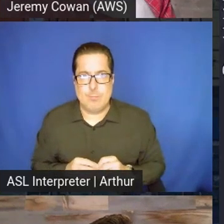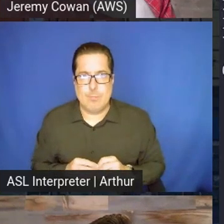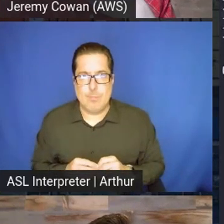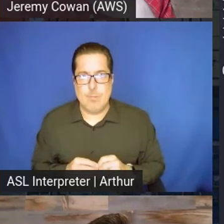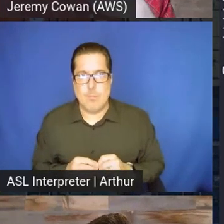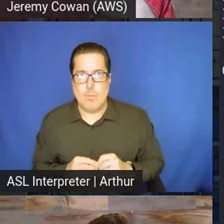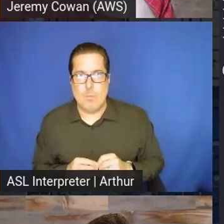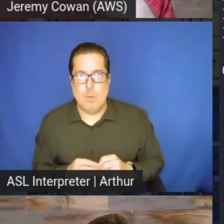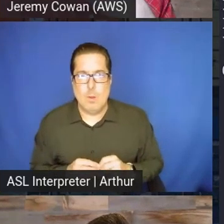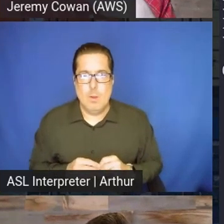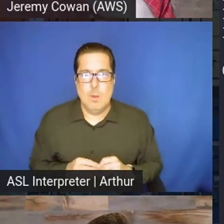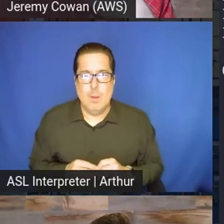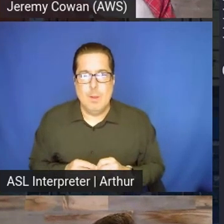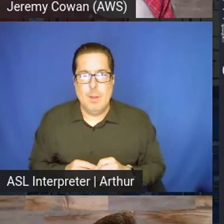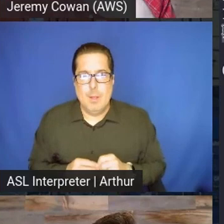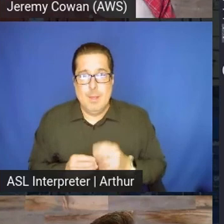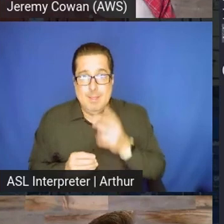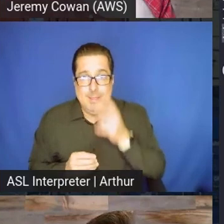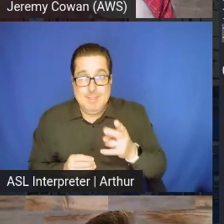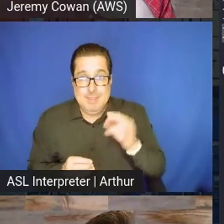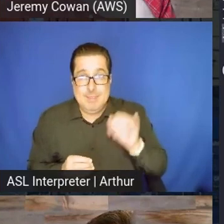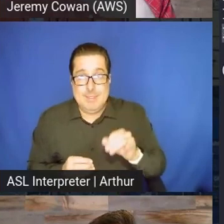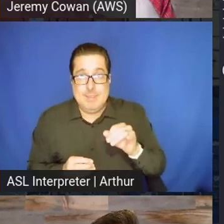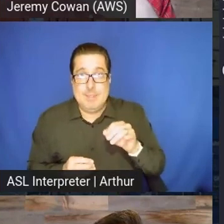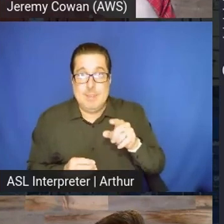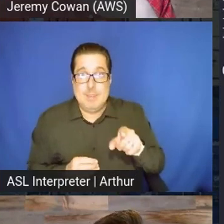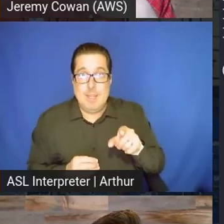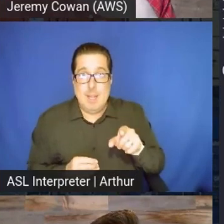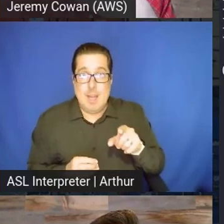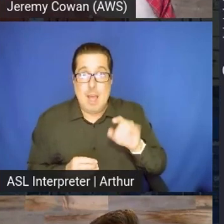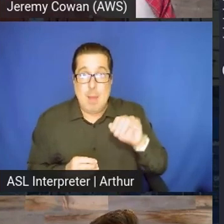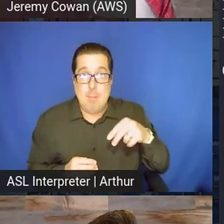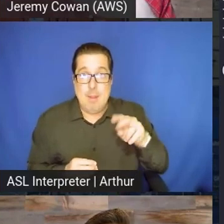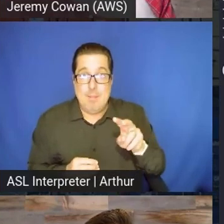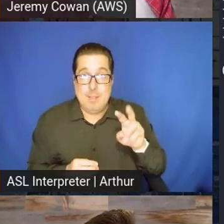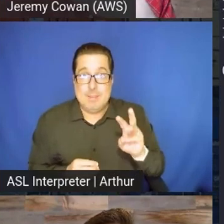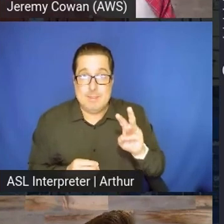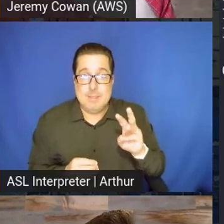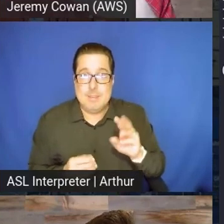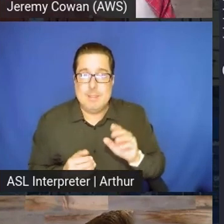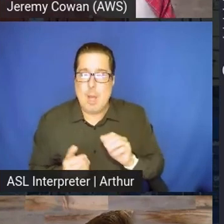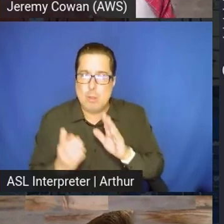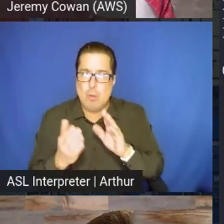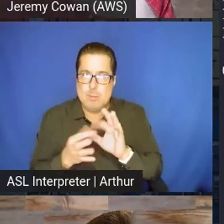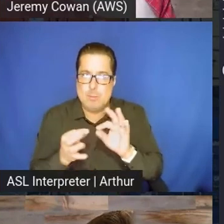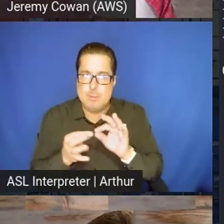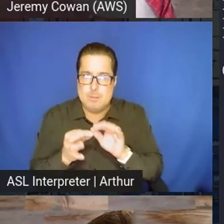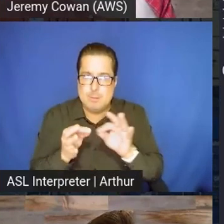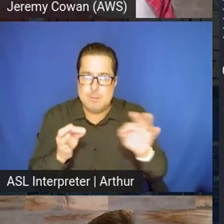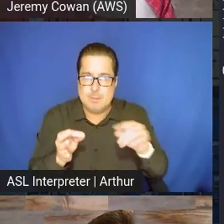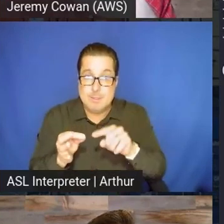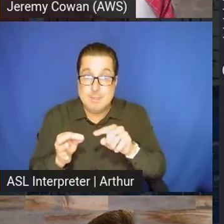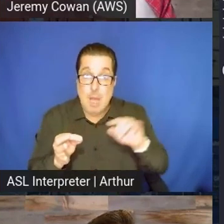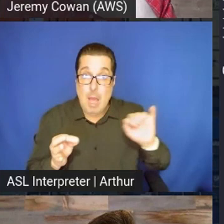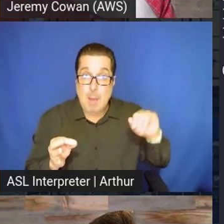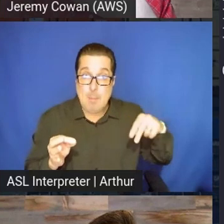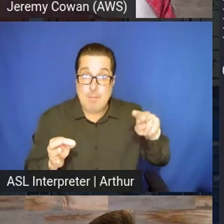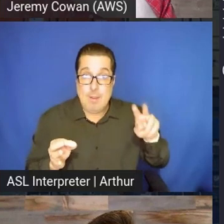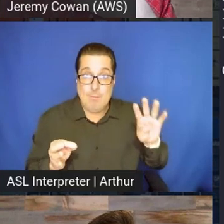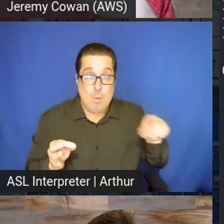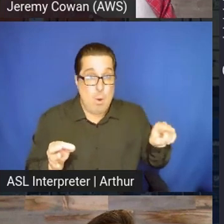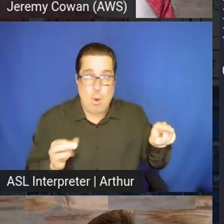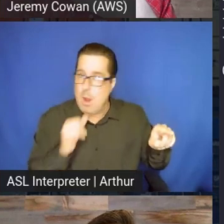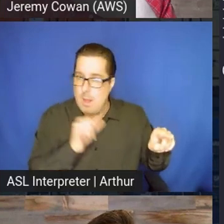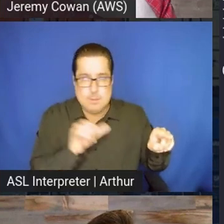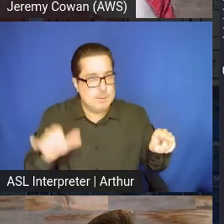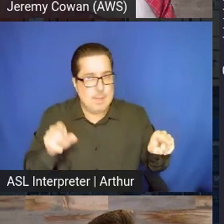The IPs that you see here on a pod are only the IPv6 addresses, and you would never see an IPv4 address that has been assigned to a